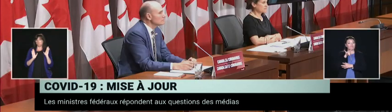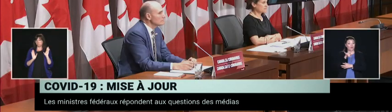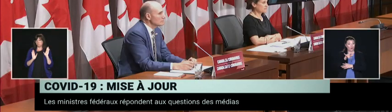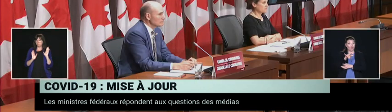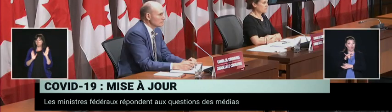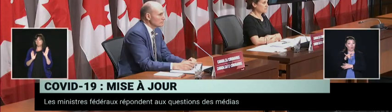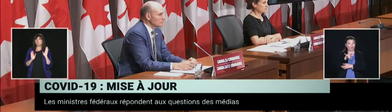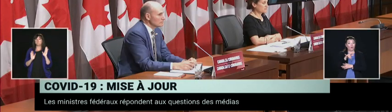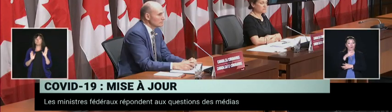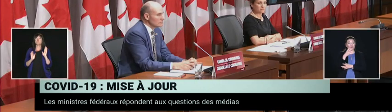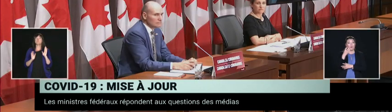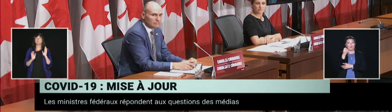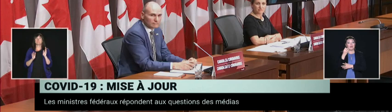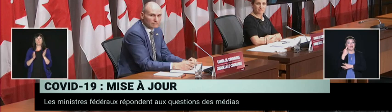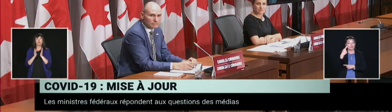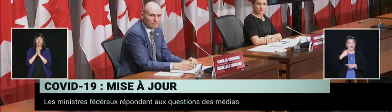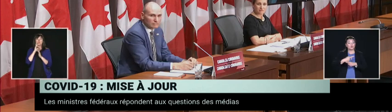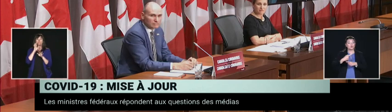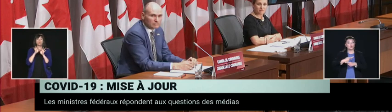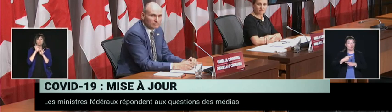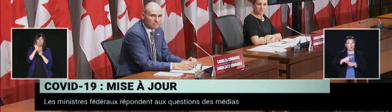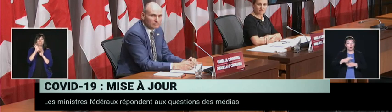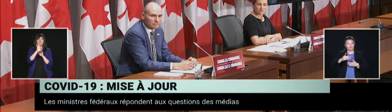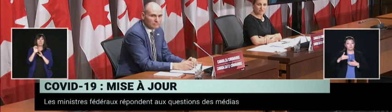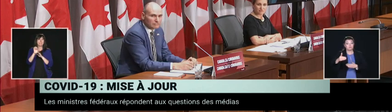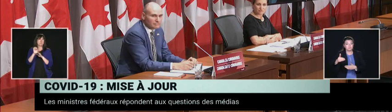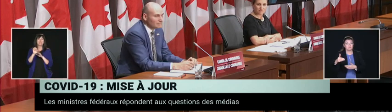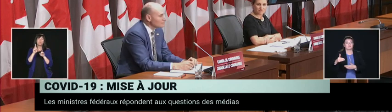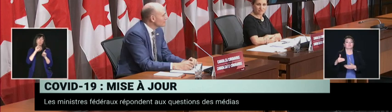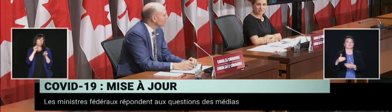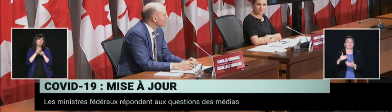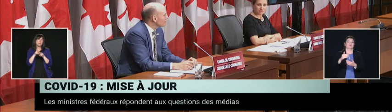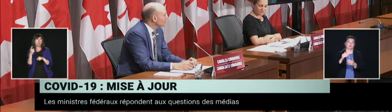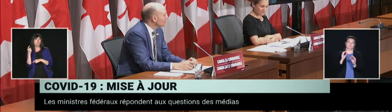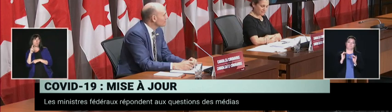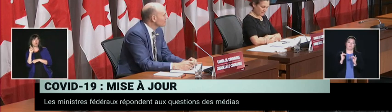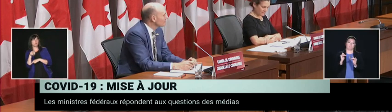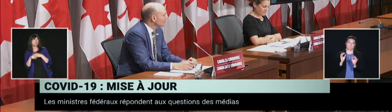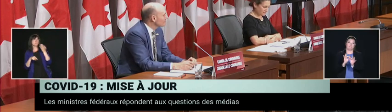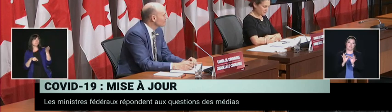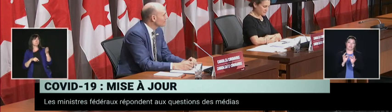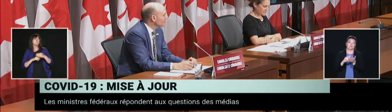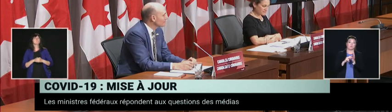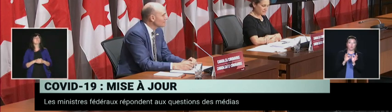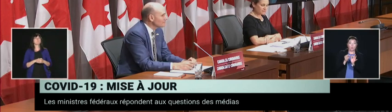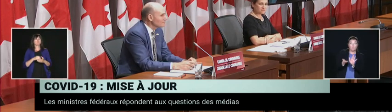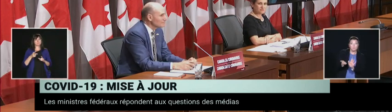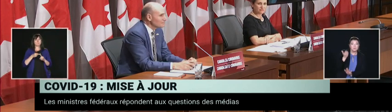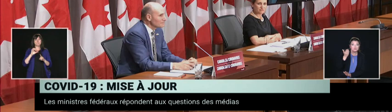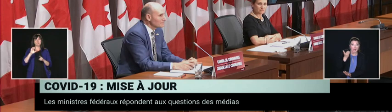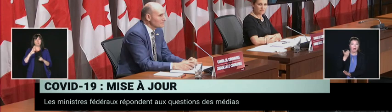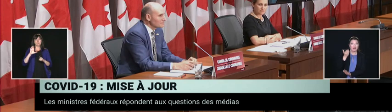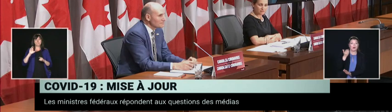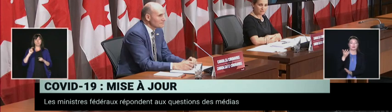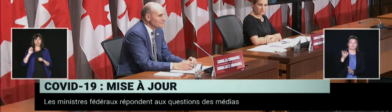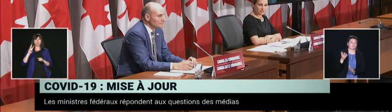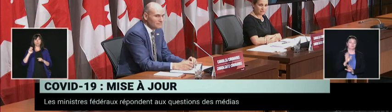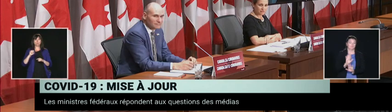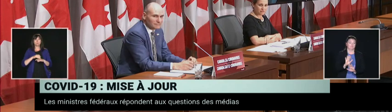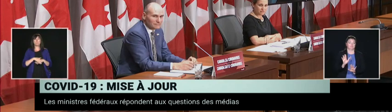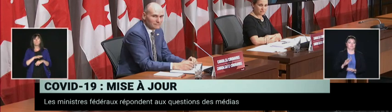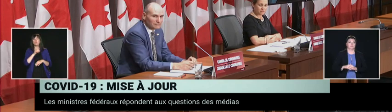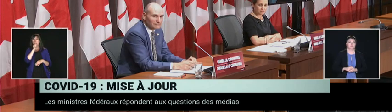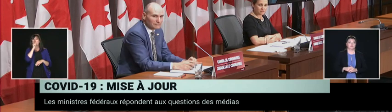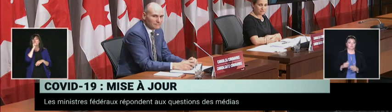ministre. We'll take one last question from the room. Ashley. Good afternoon, Minister Garneau. Ashley Burke, CBC News. Privacy experts have warned that it could be a